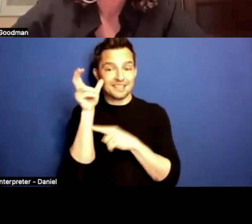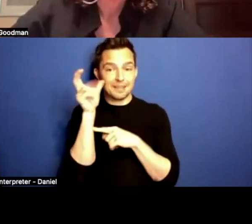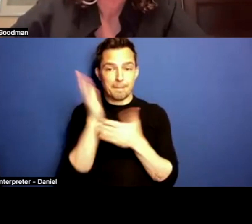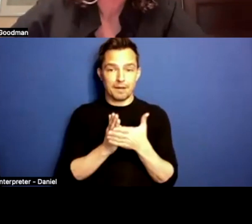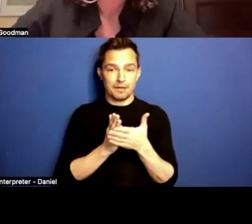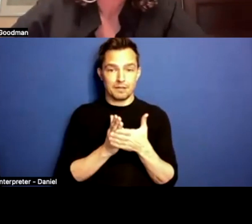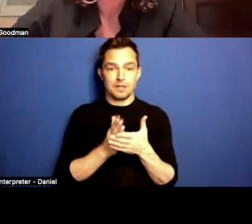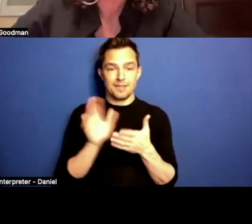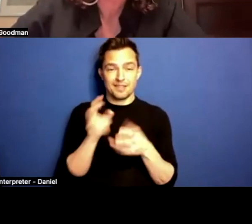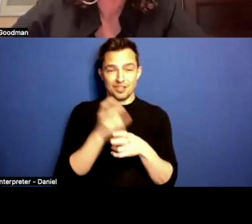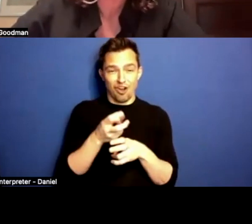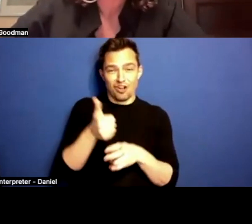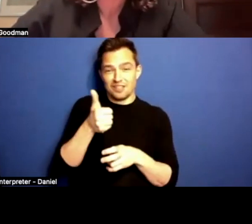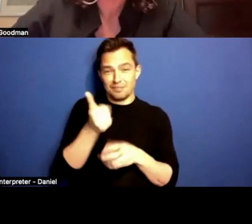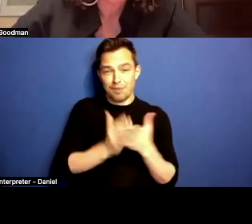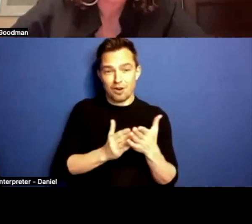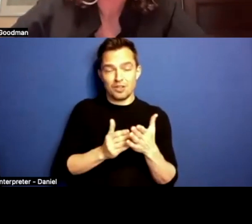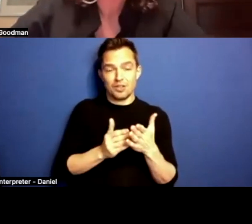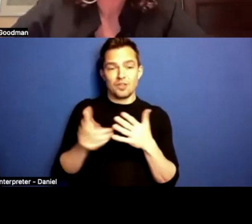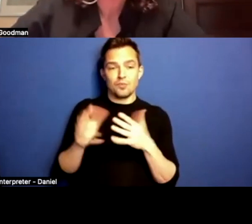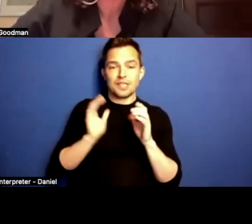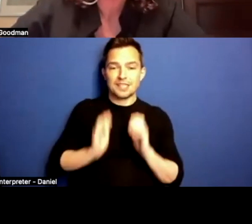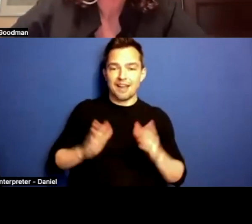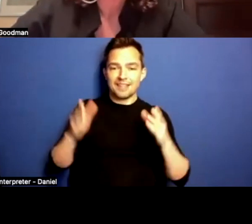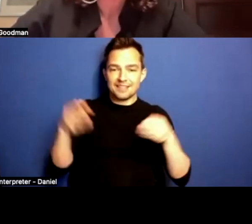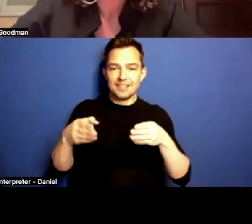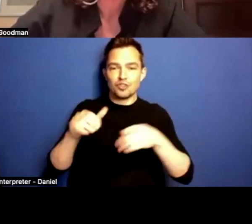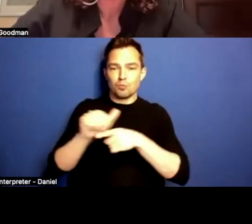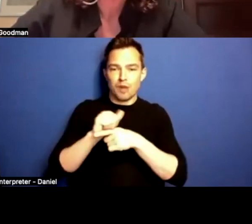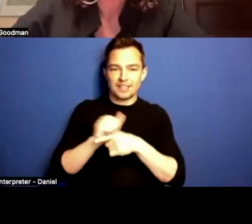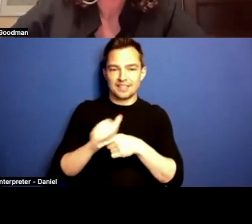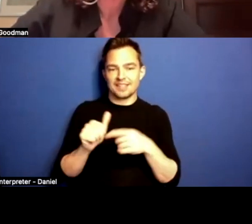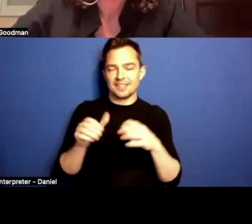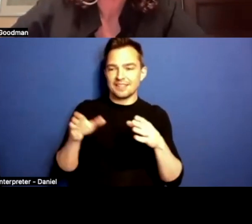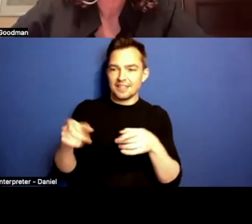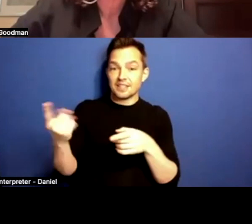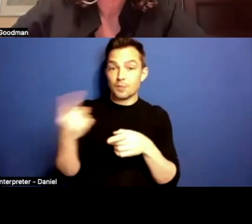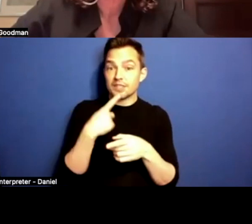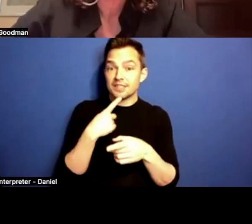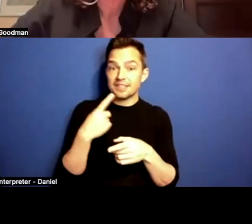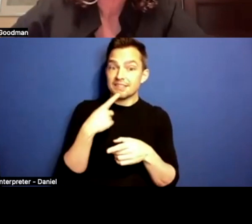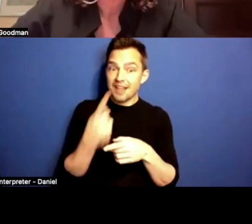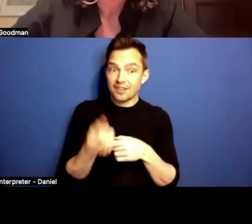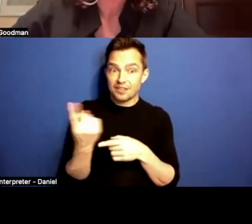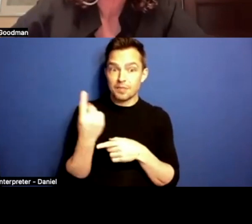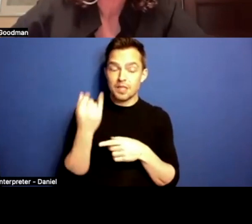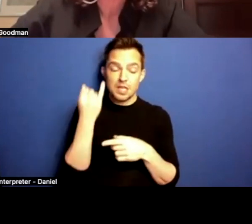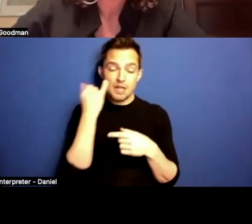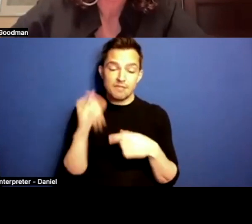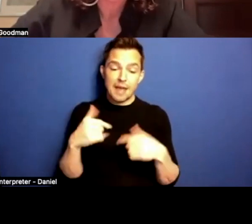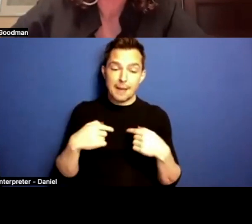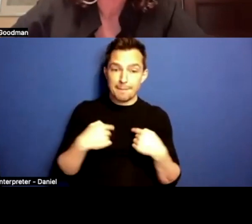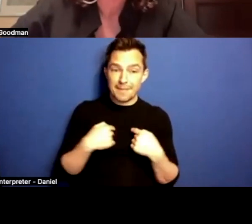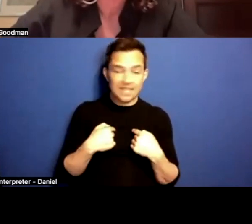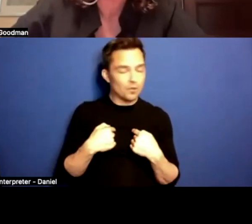think that's the hardest part when client-centered practice comes into place. It's when someone is saying something and you're like, oh, but if that were me, I would. It's like, well,